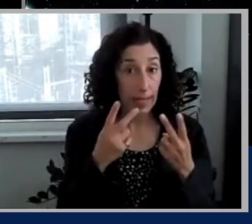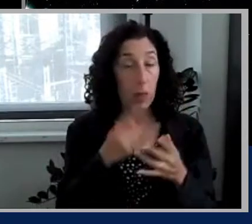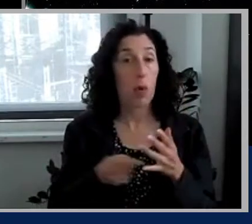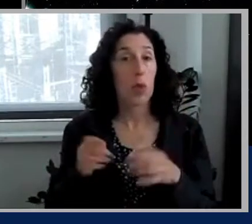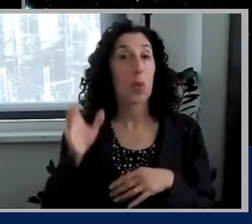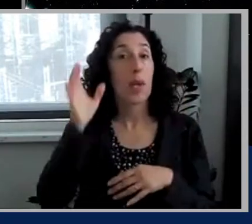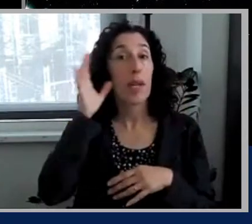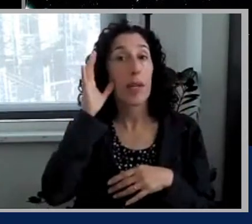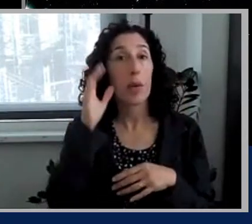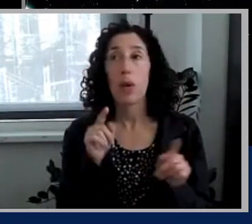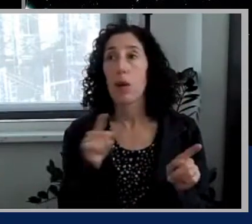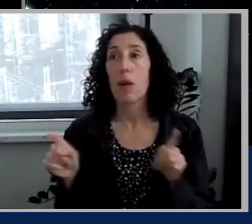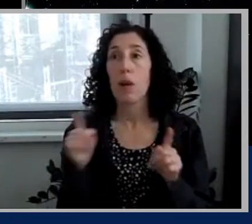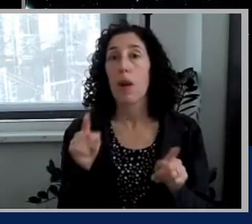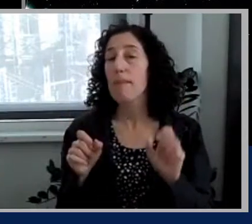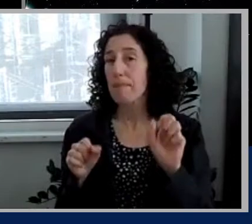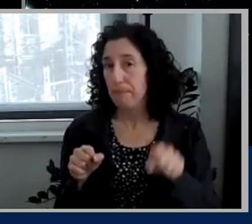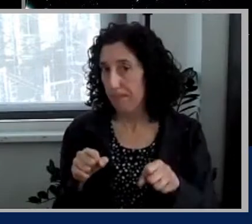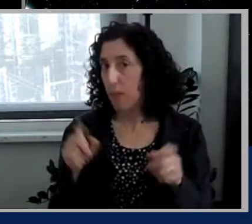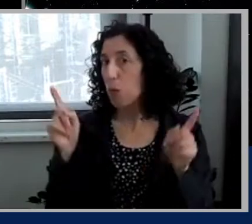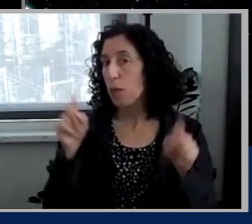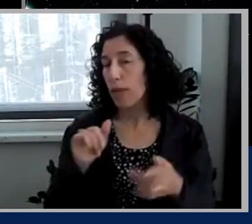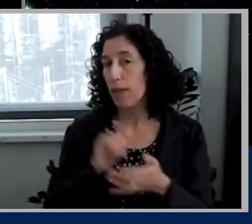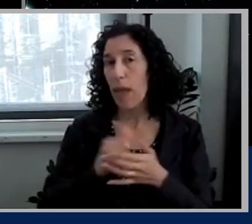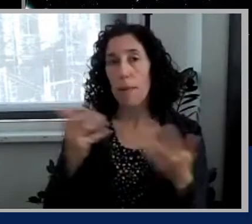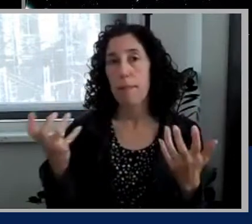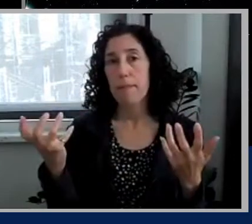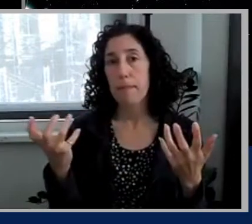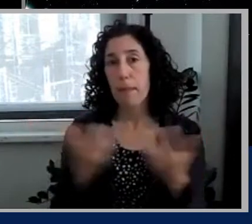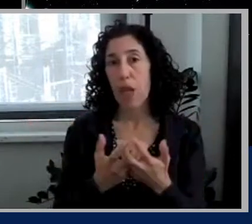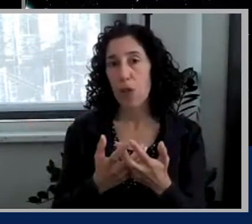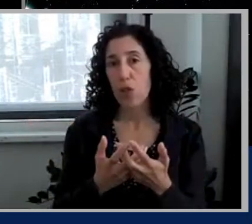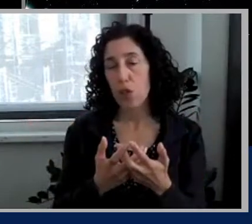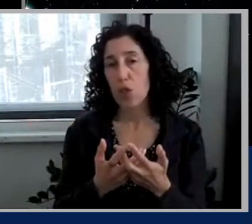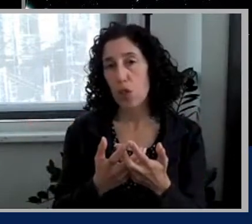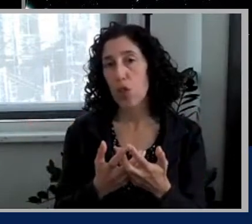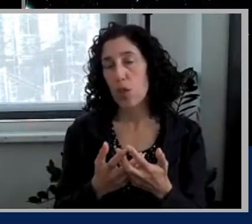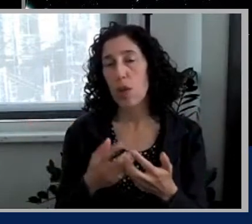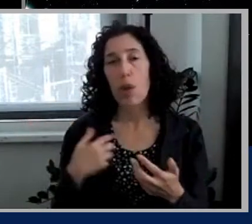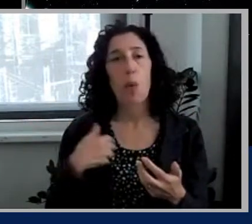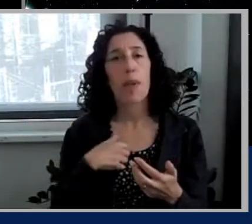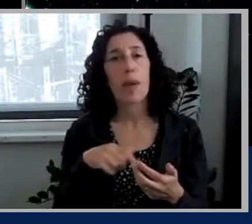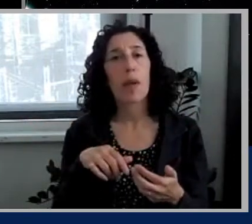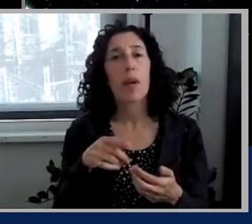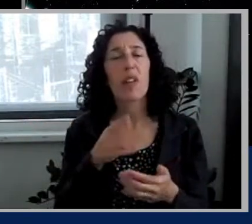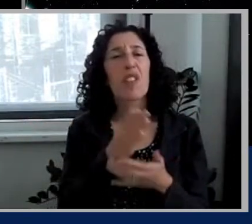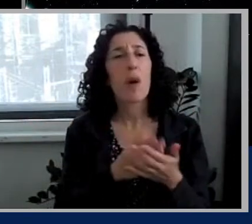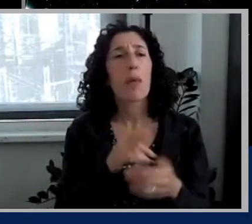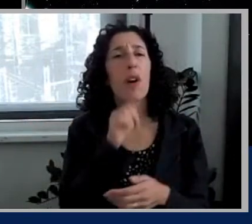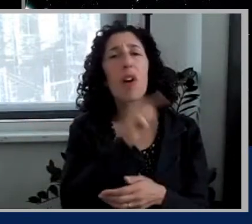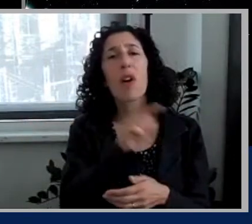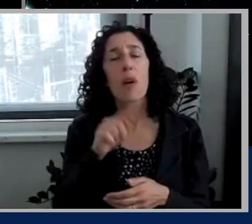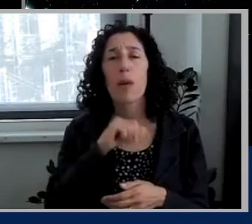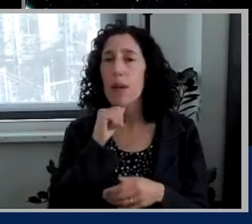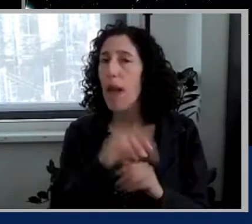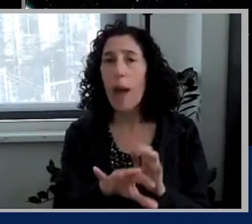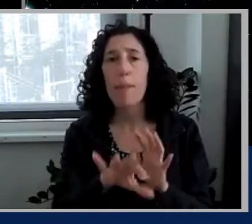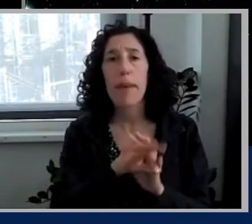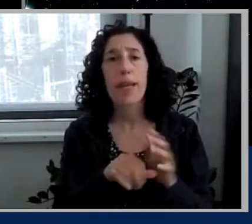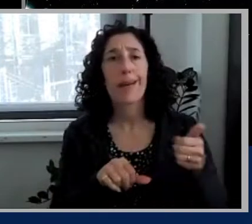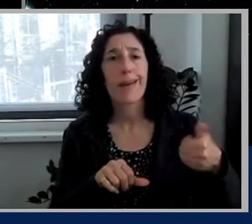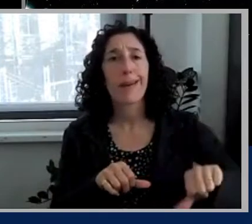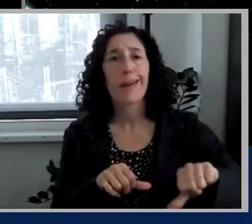of synthesized sound that's careening out as you scan through that debris field has a